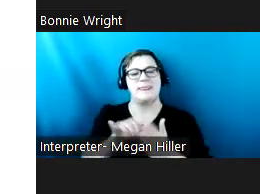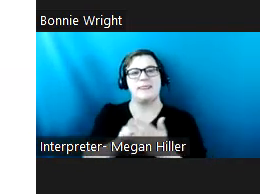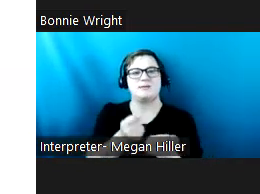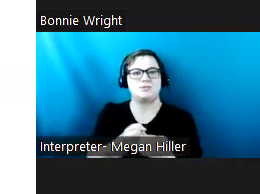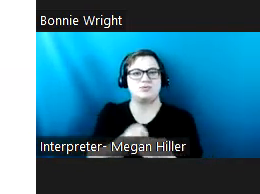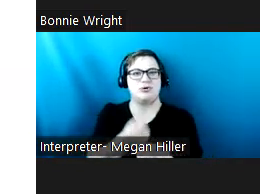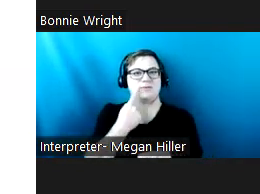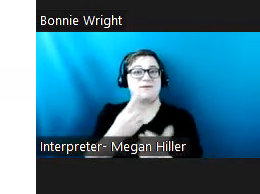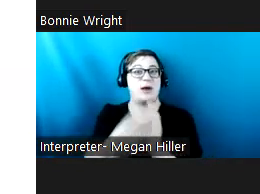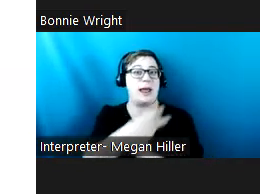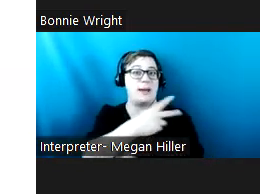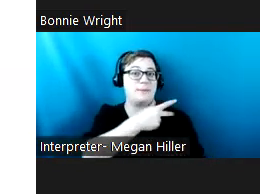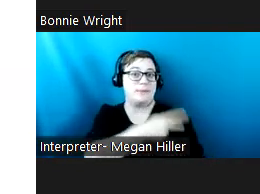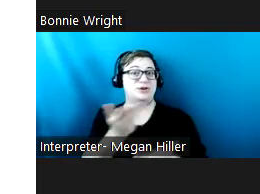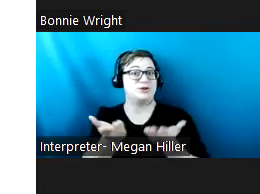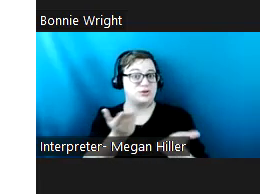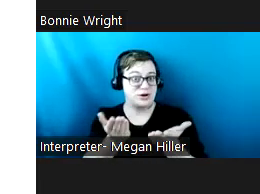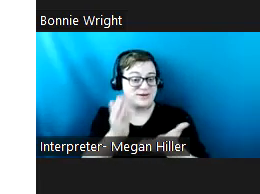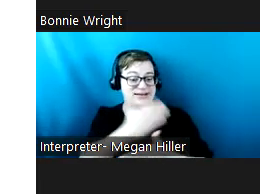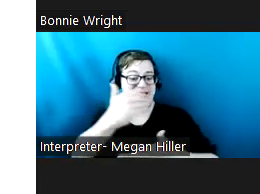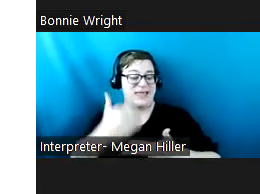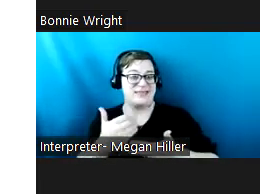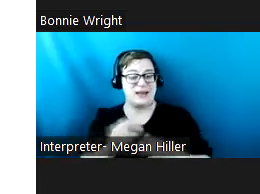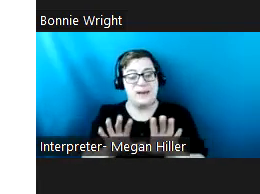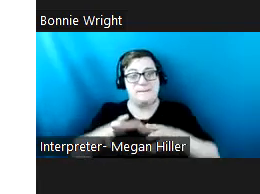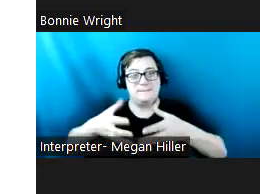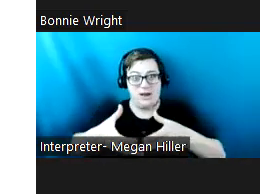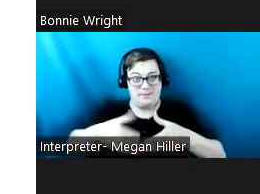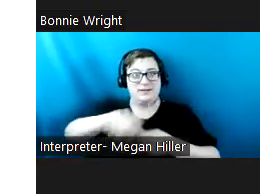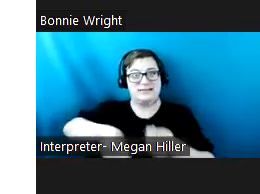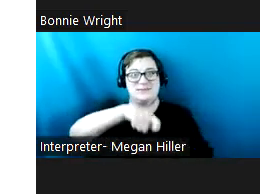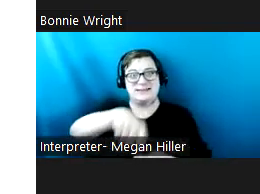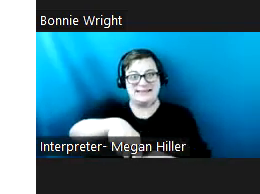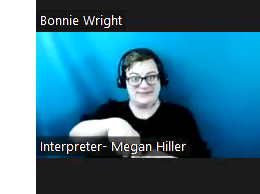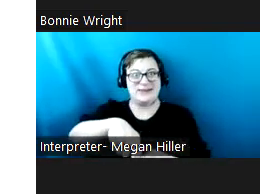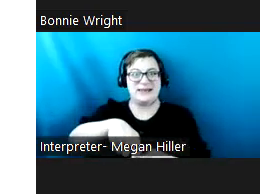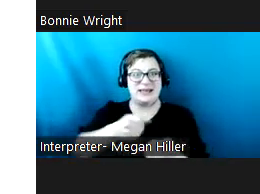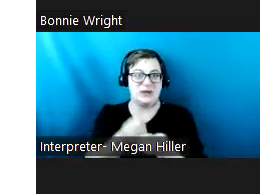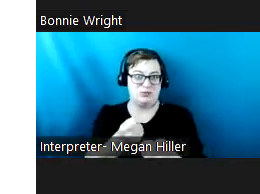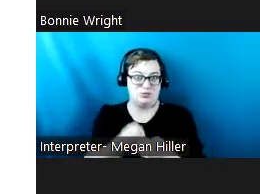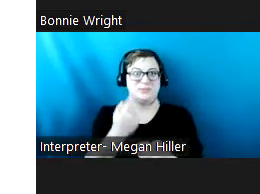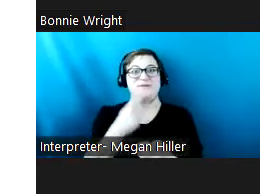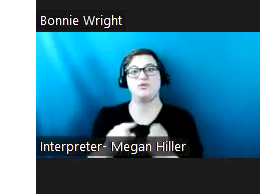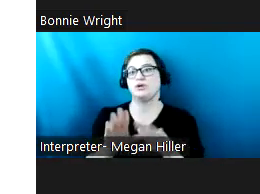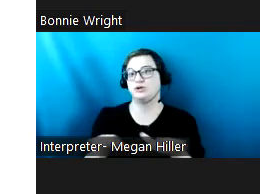outpatient services and then the population specific endorsement for